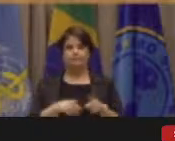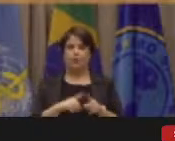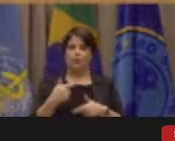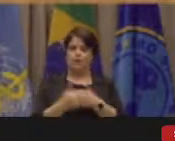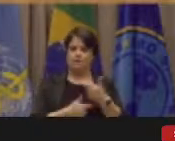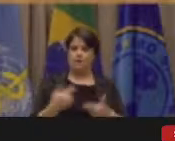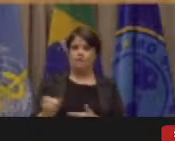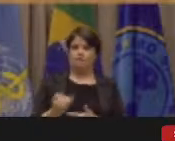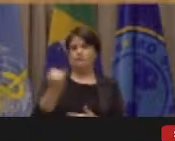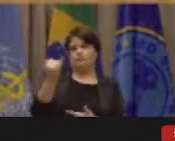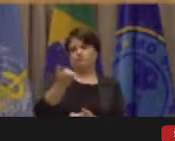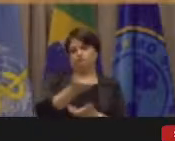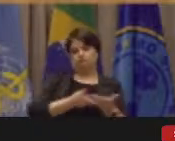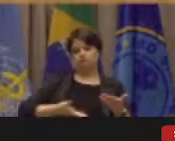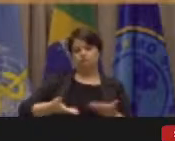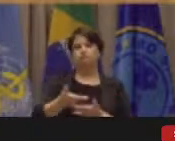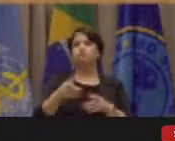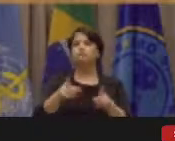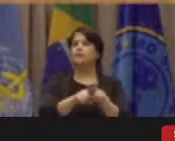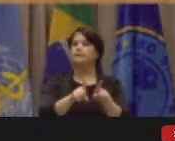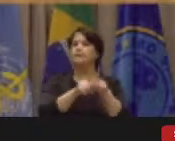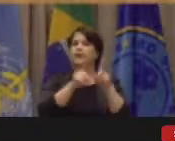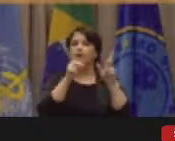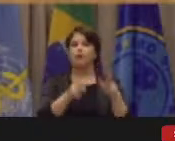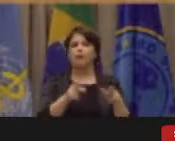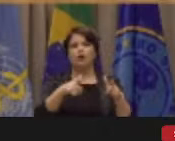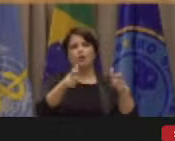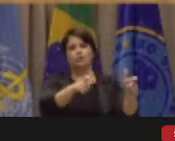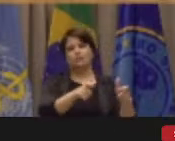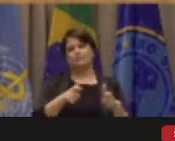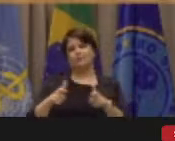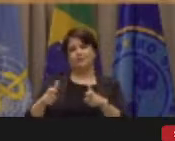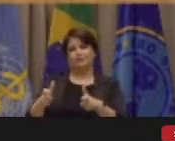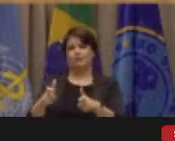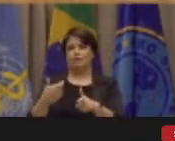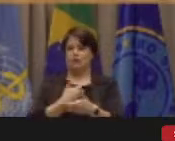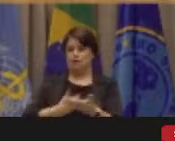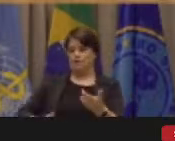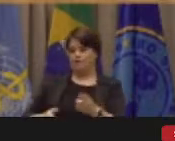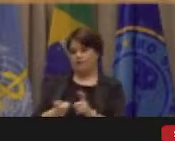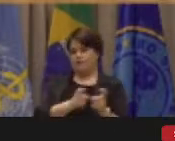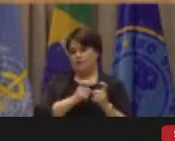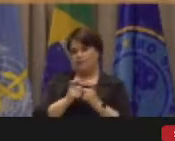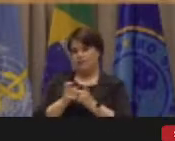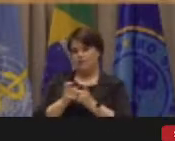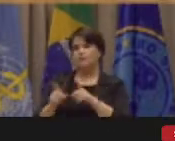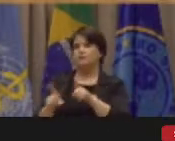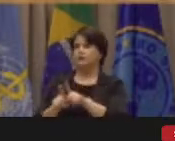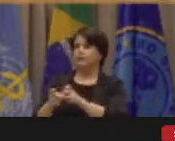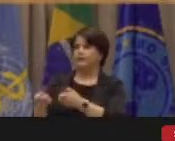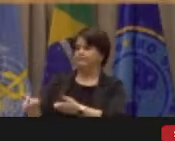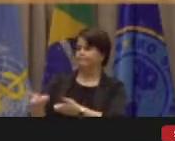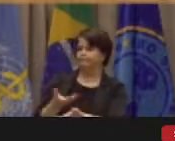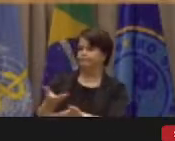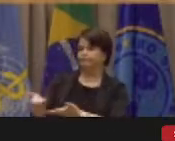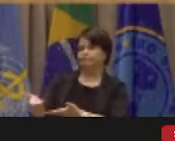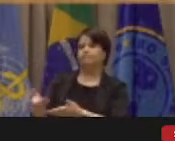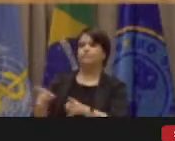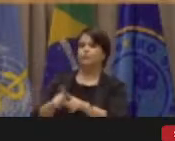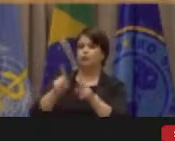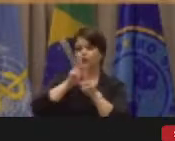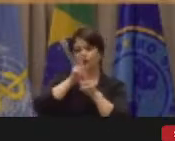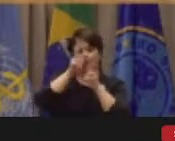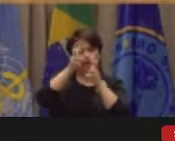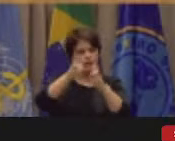is a fundamental part, but also with the space of governance that are so powerful and